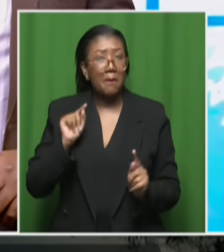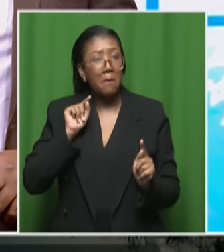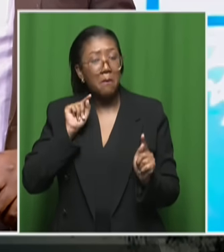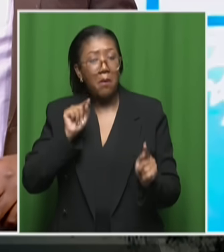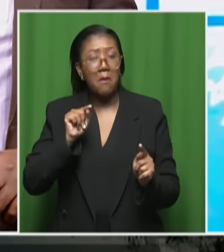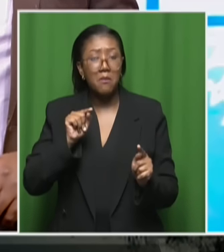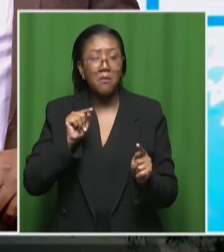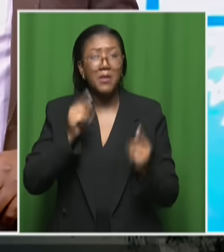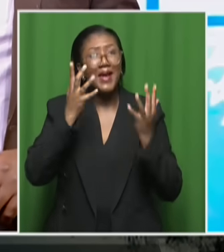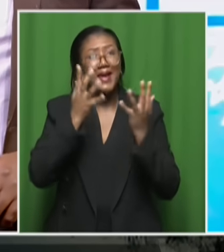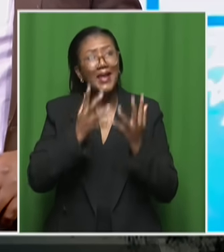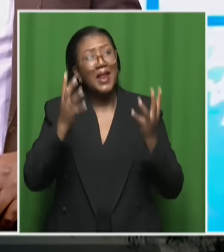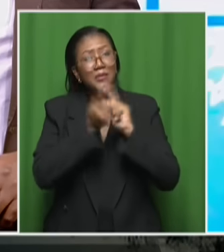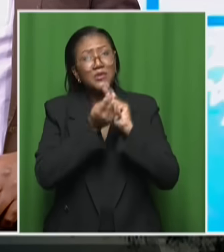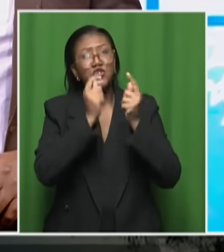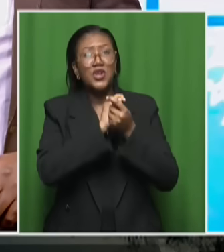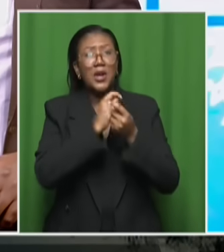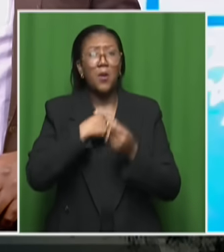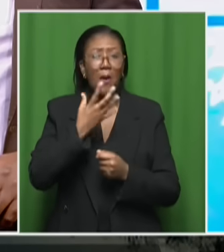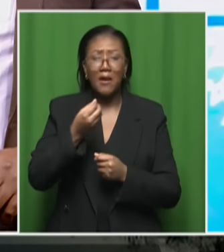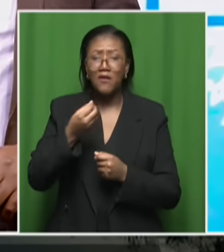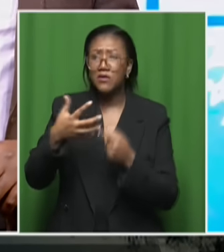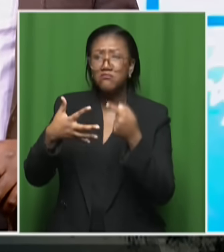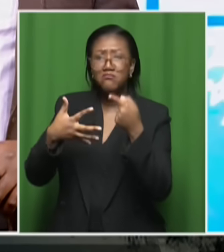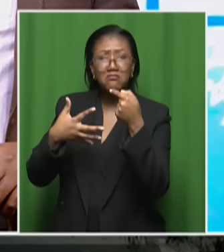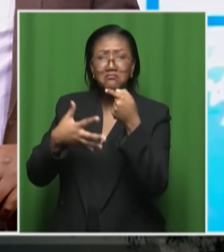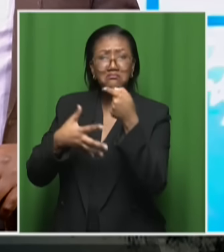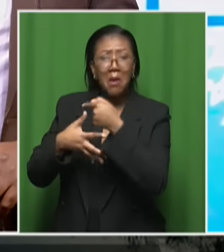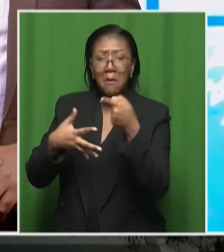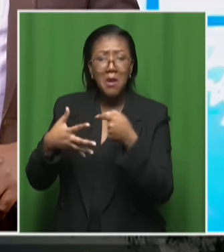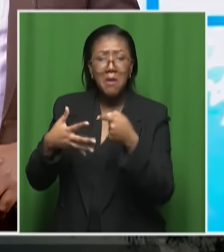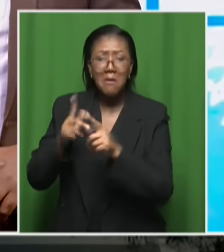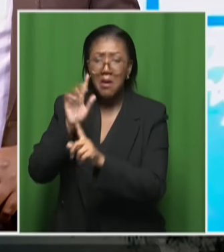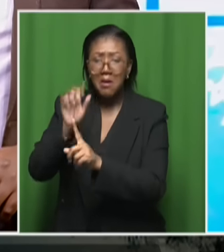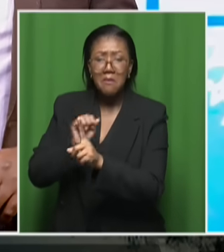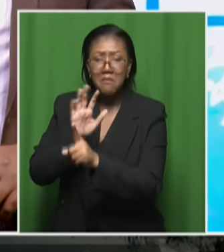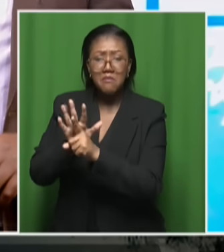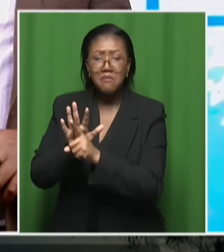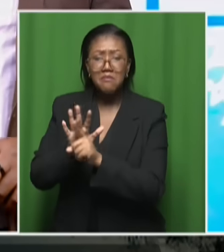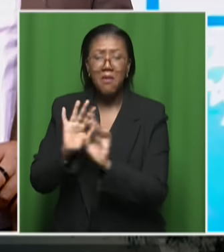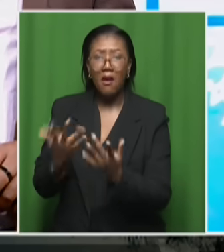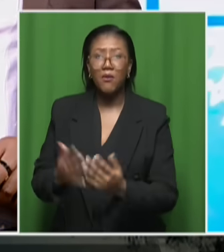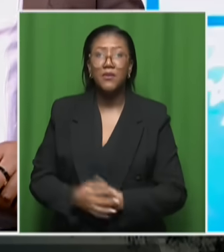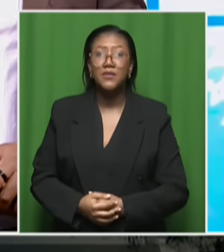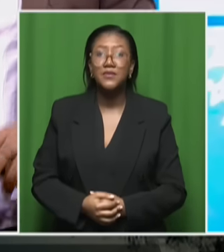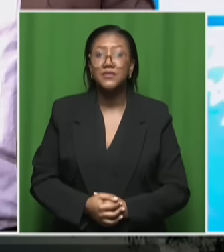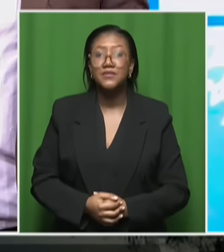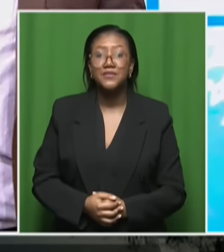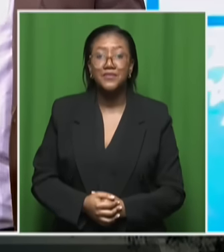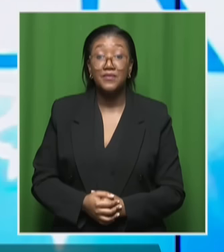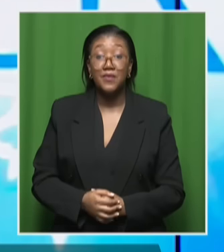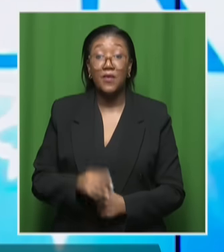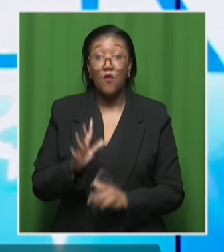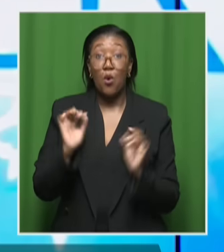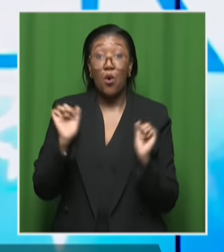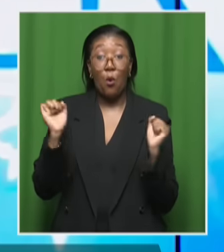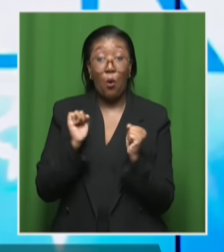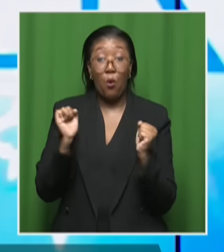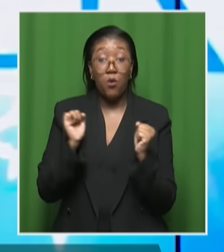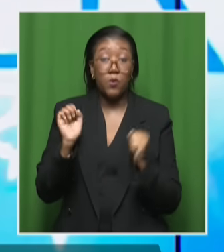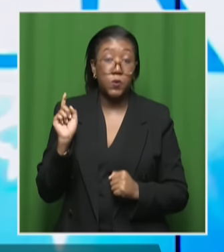climate change. I mean, there are various other factors that also come into play. Unpack that a little bit further for us. All right, so when a cold front approaches